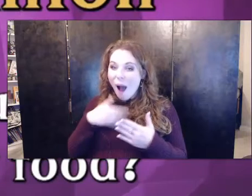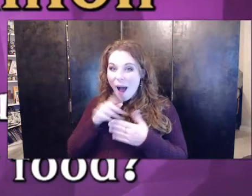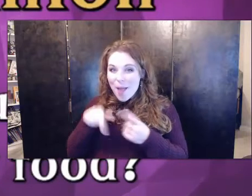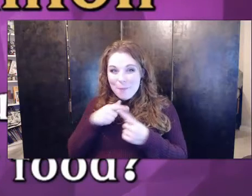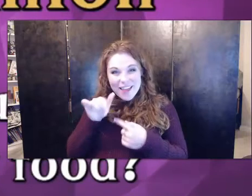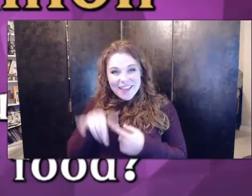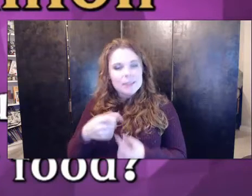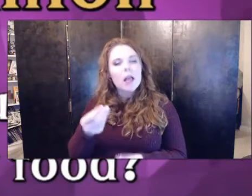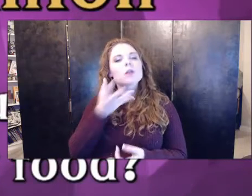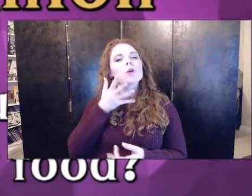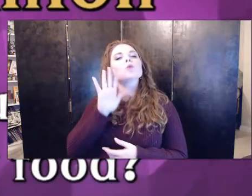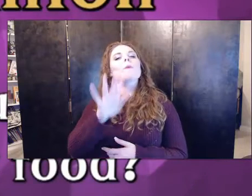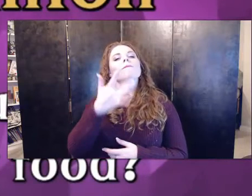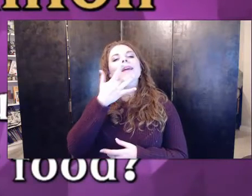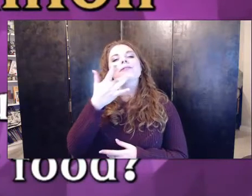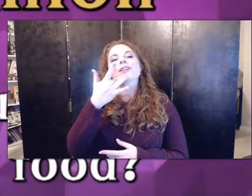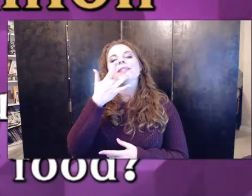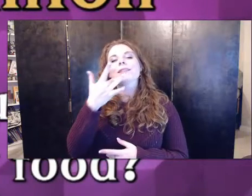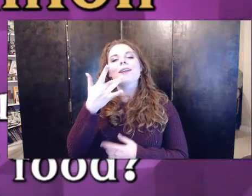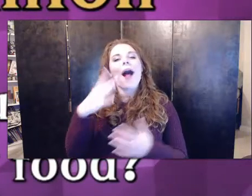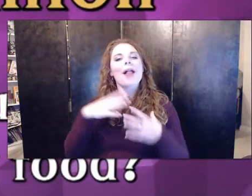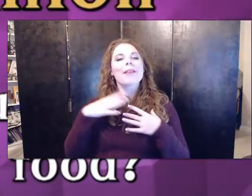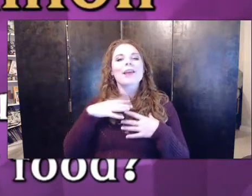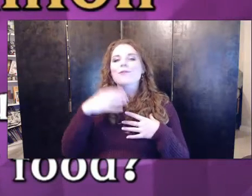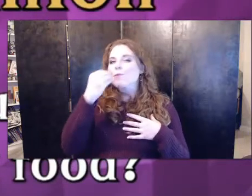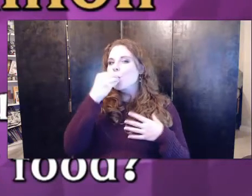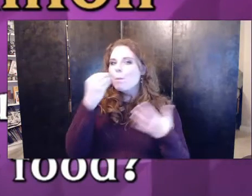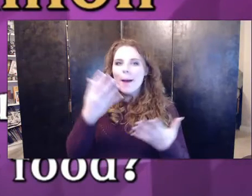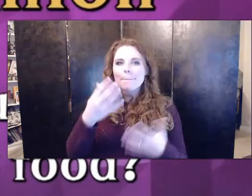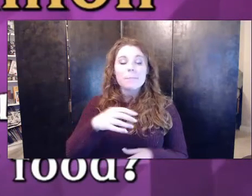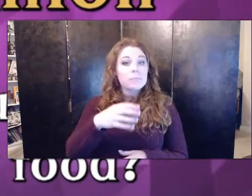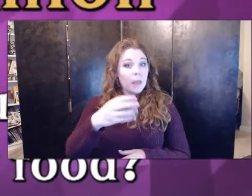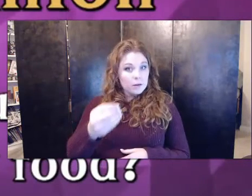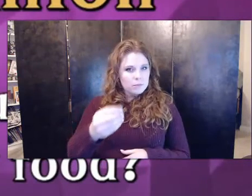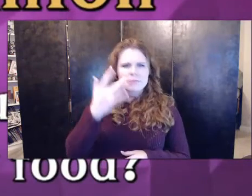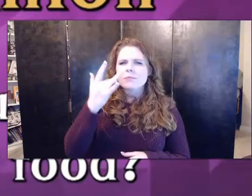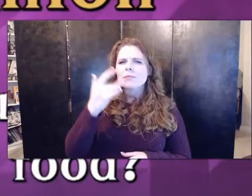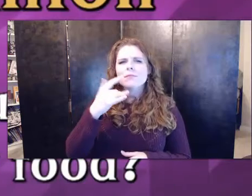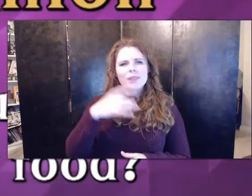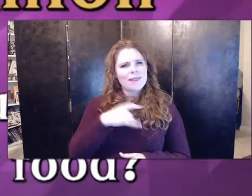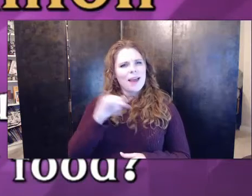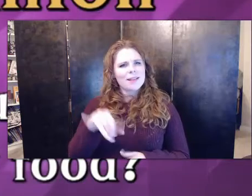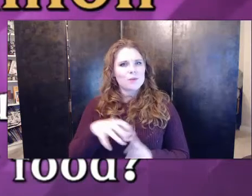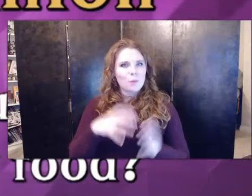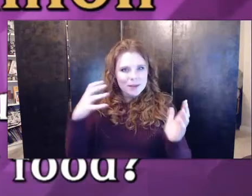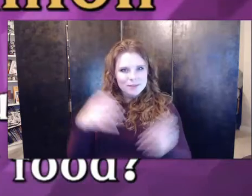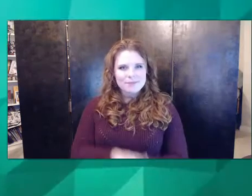about it. Tell us, what is your favorite holiday food, and why do you like it so